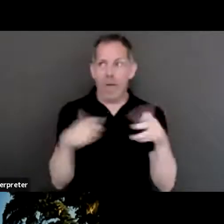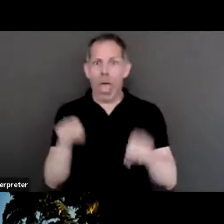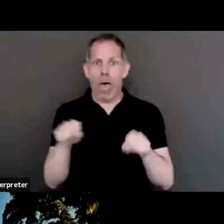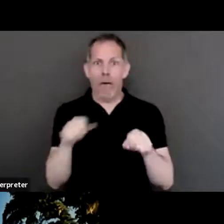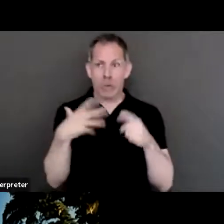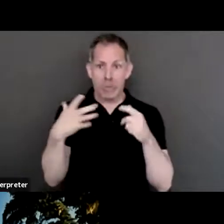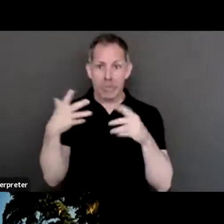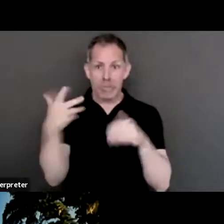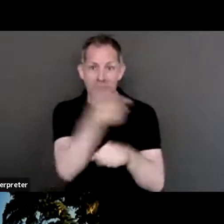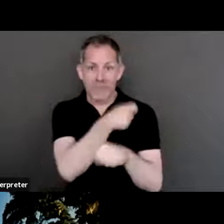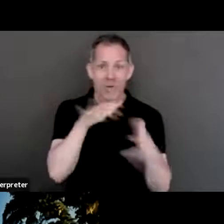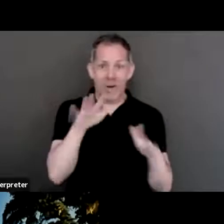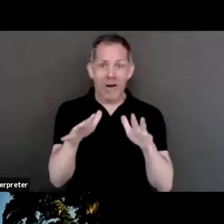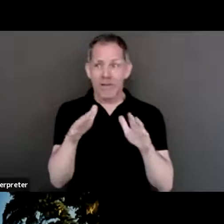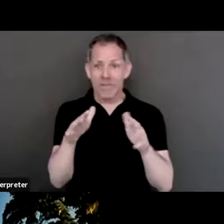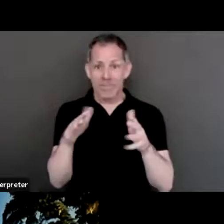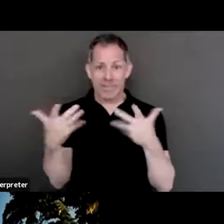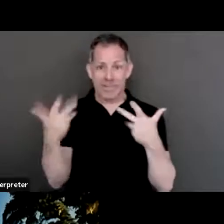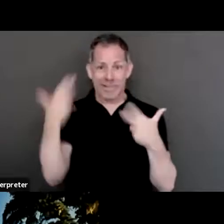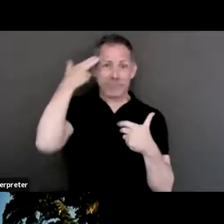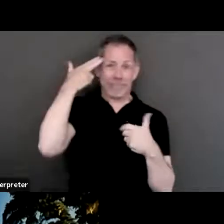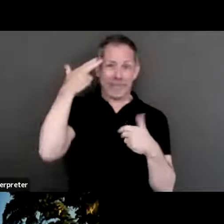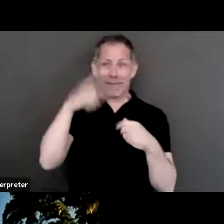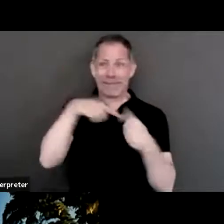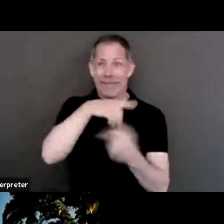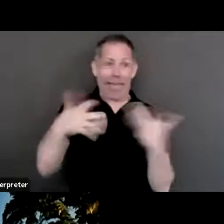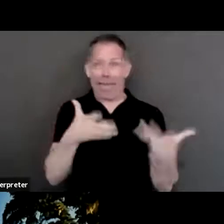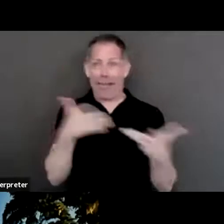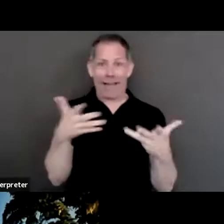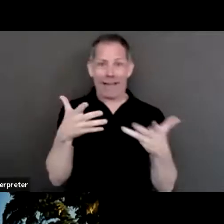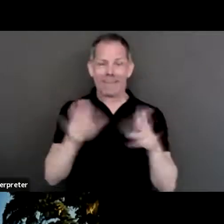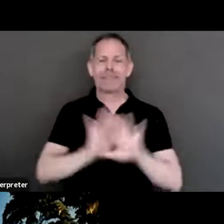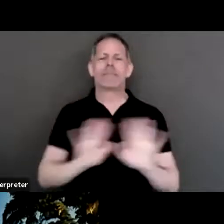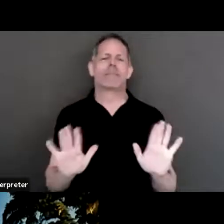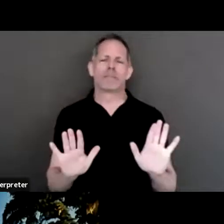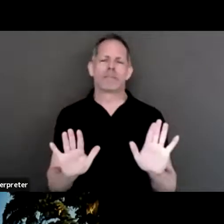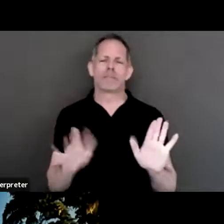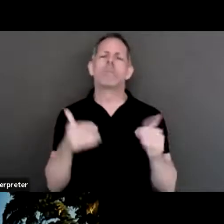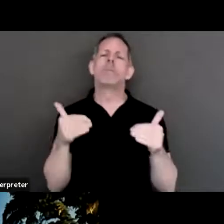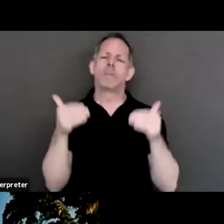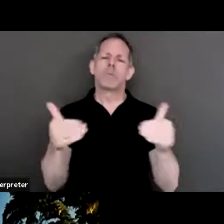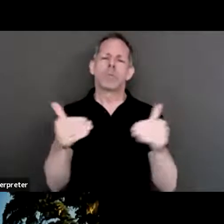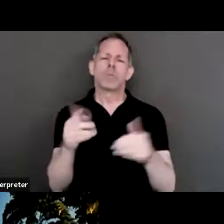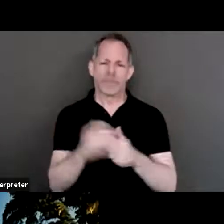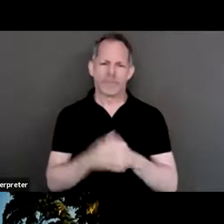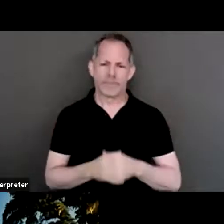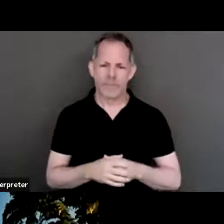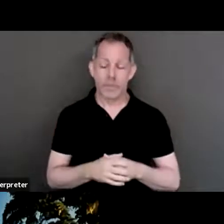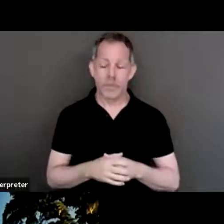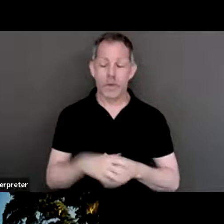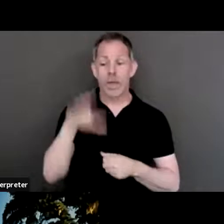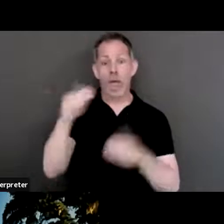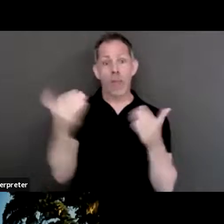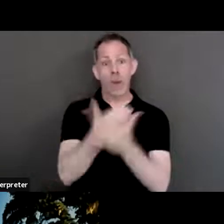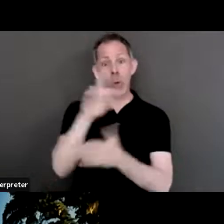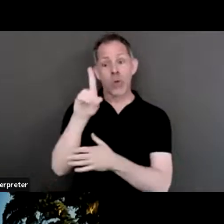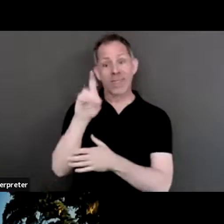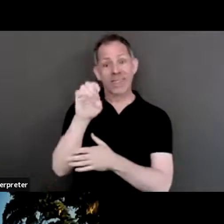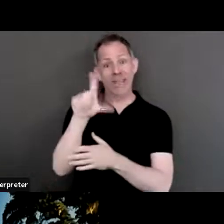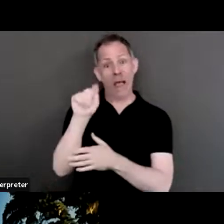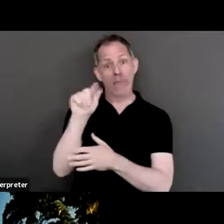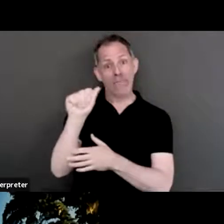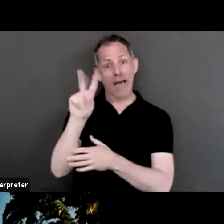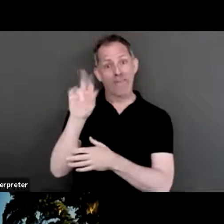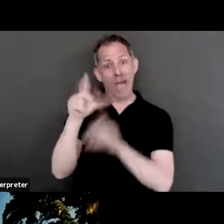these variants can spread and grow. So just reducing that non-vaccinated pool of people is really